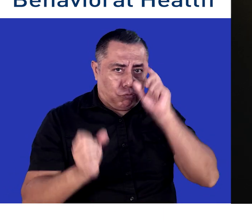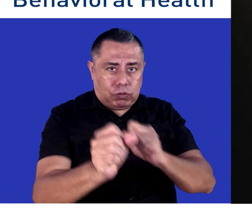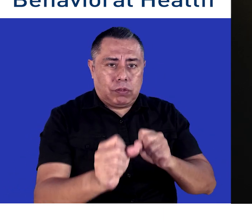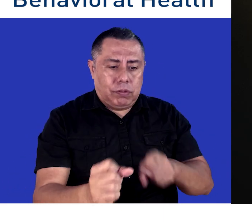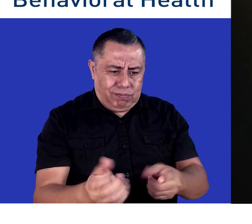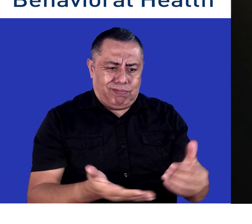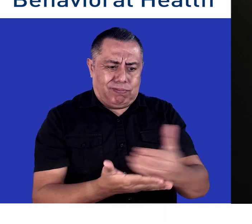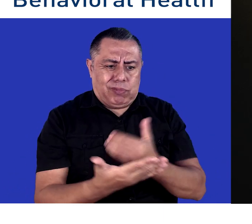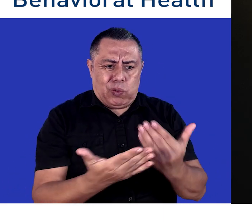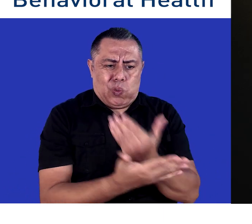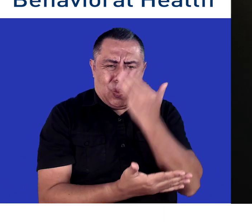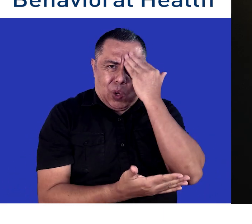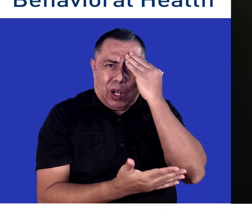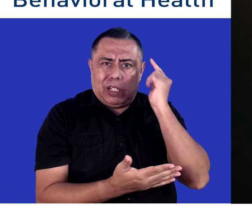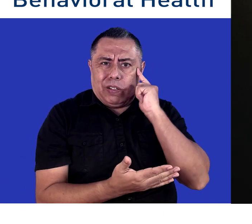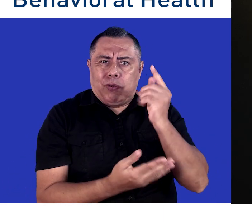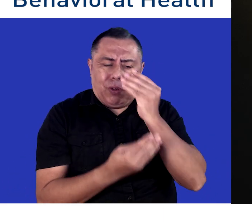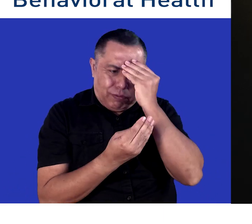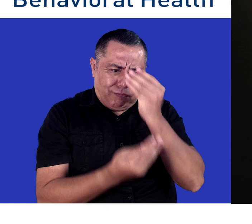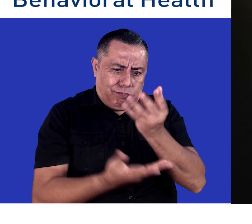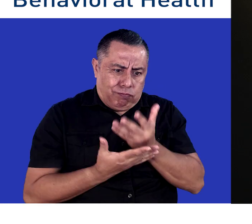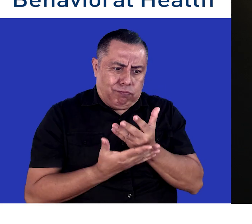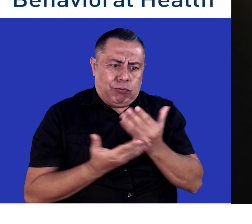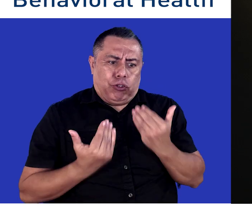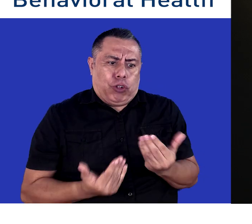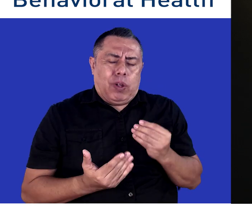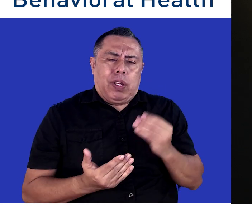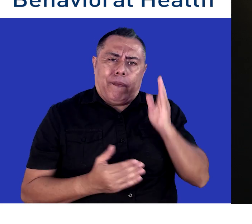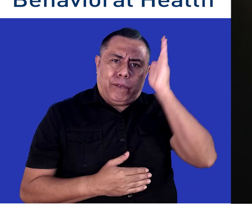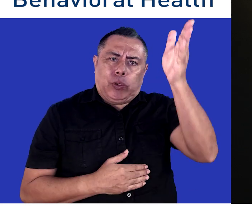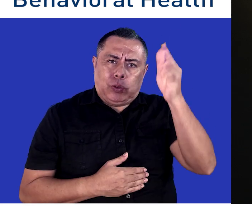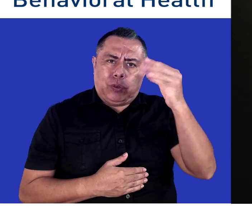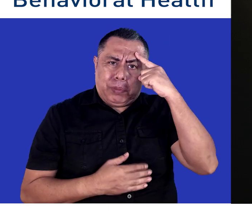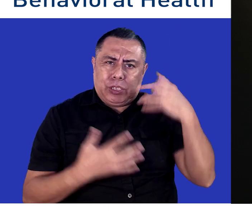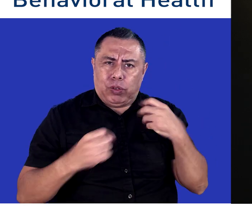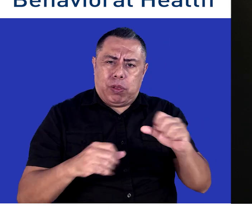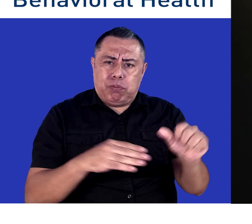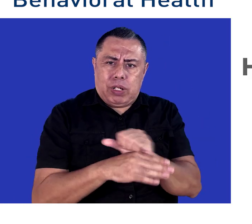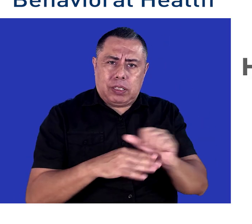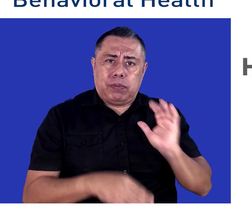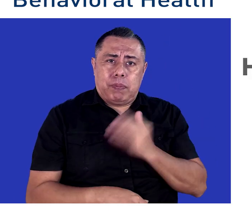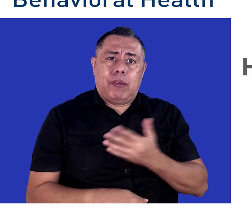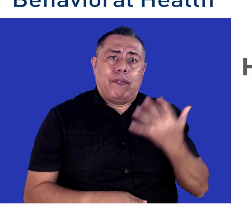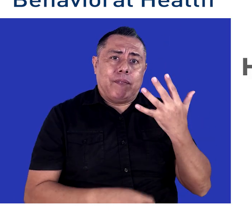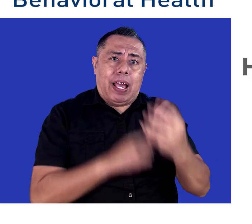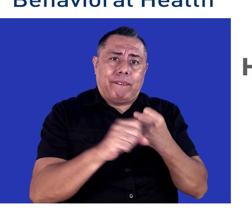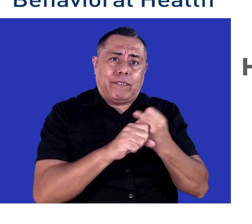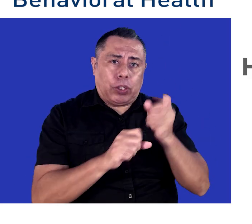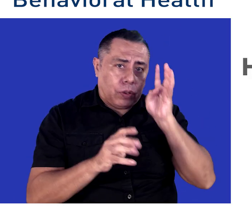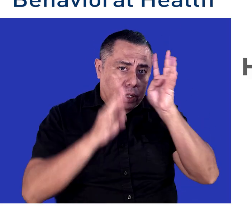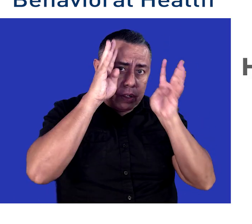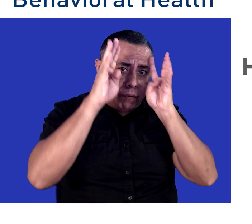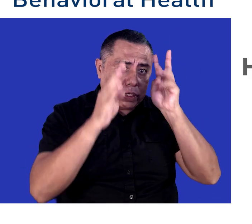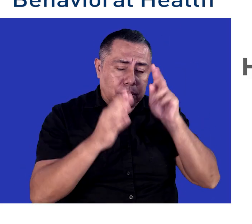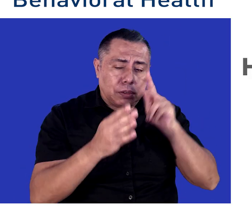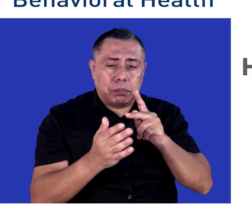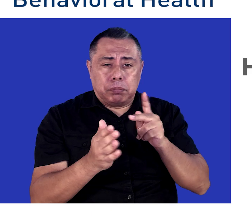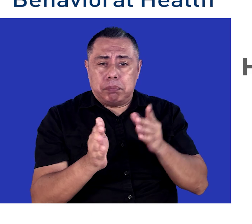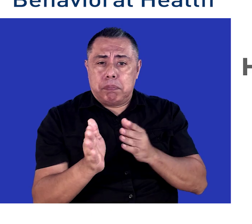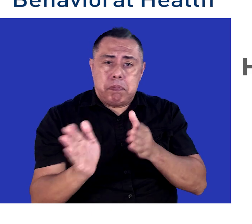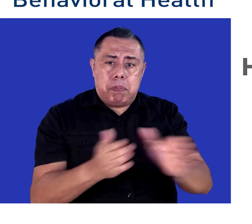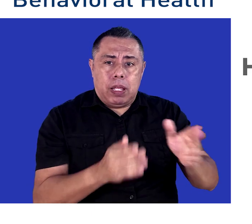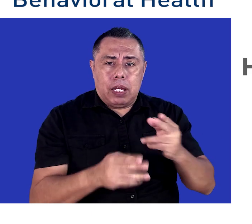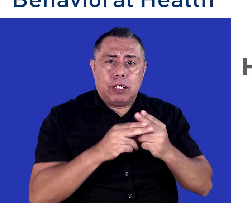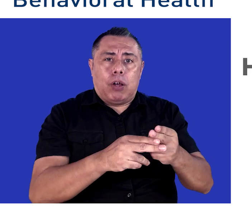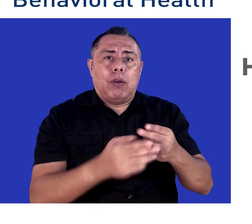thereby providing new knowledge to inform current and future mental health practices. Our 5-year innovation plan, Help at